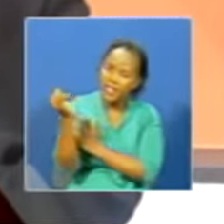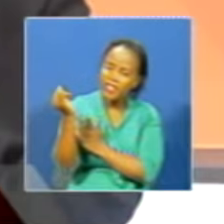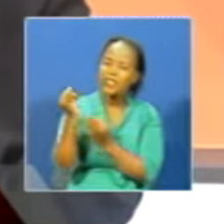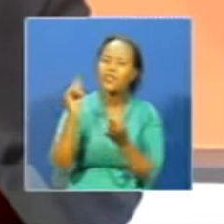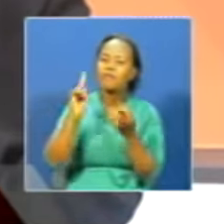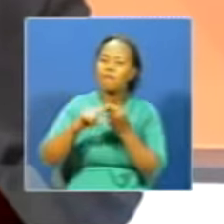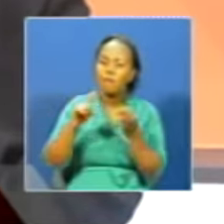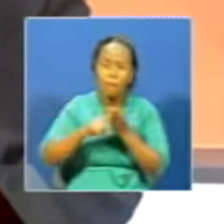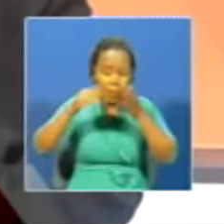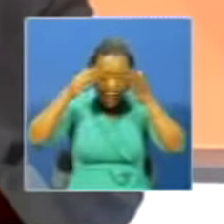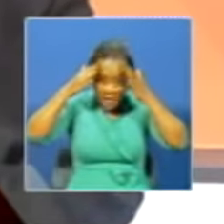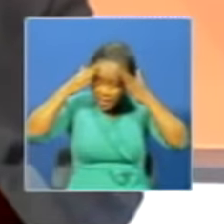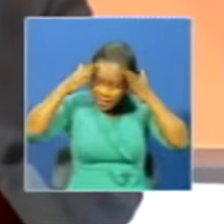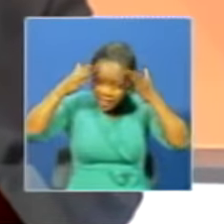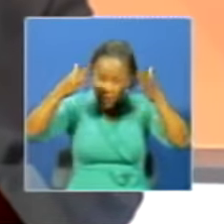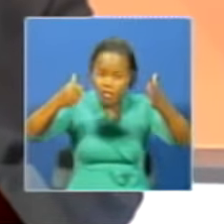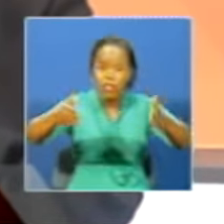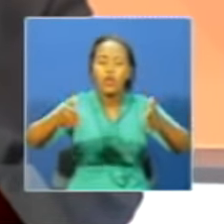dedication,